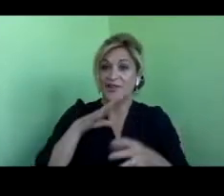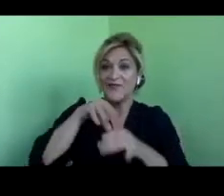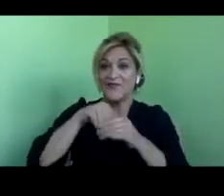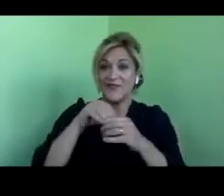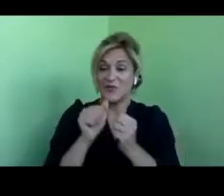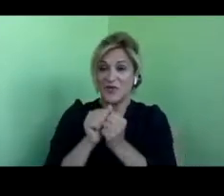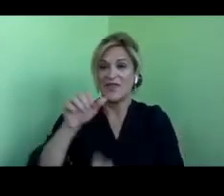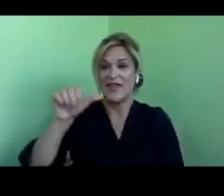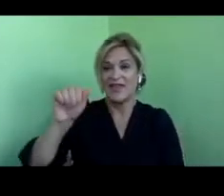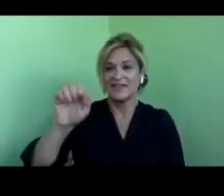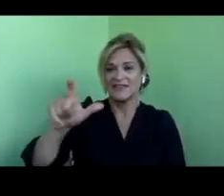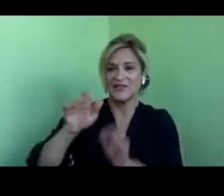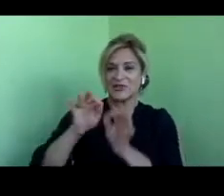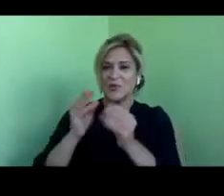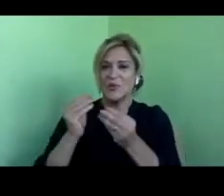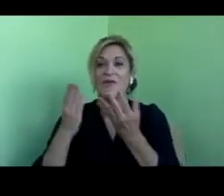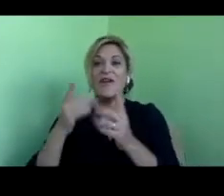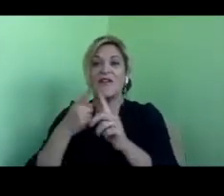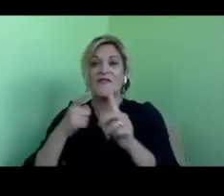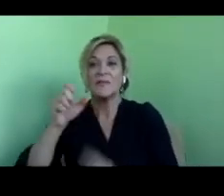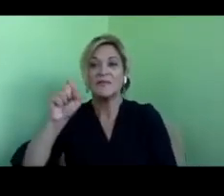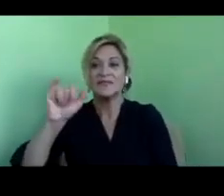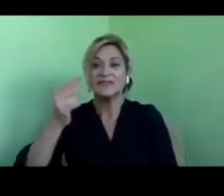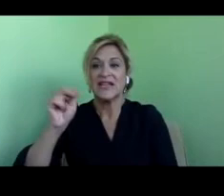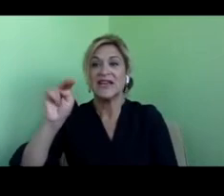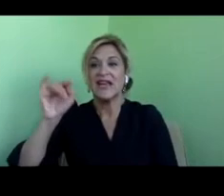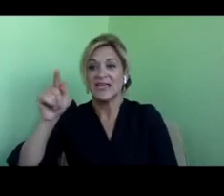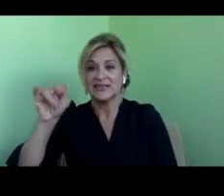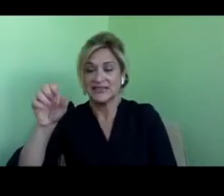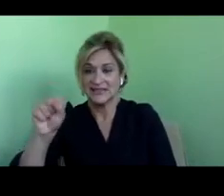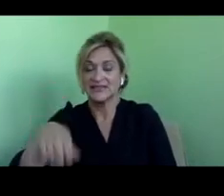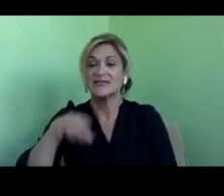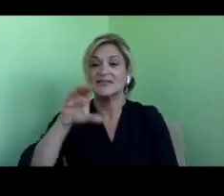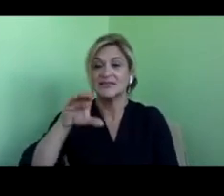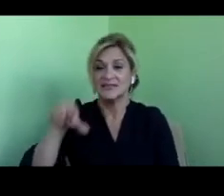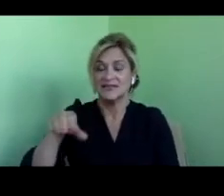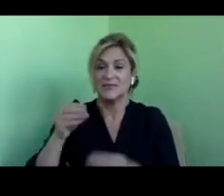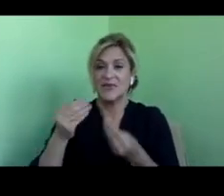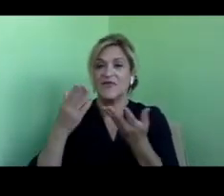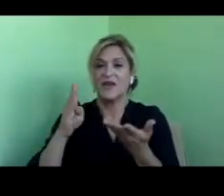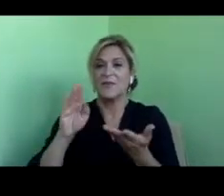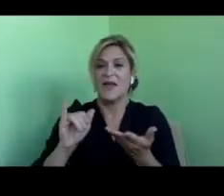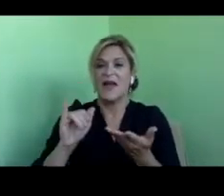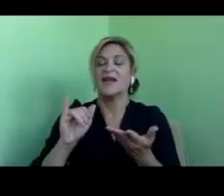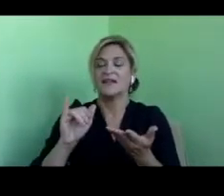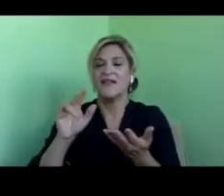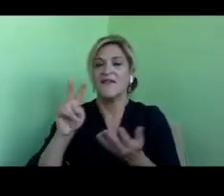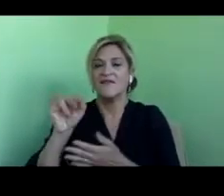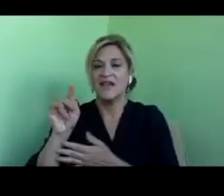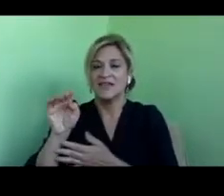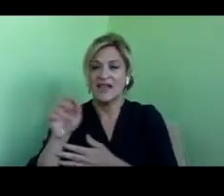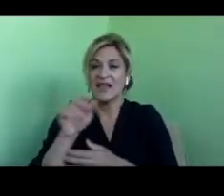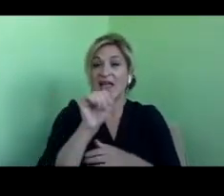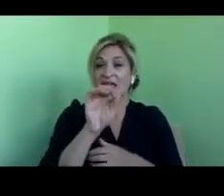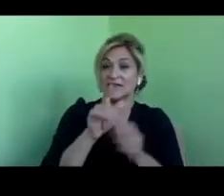interpretation provided by SignNexus and live closed captioning provided by Vitek. Our ASL interpreters are